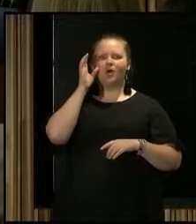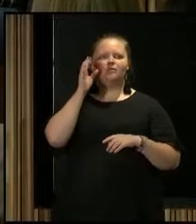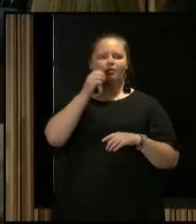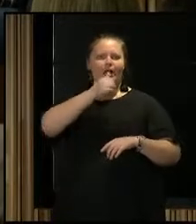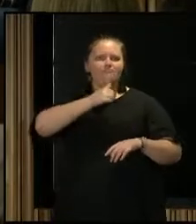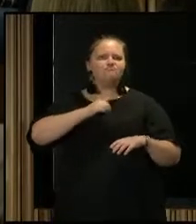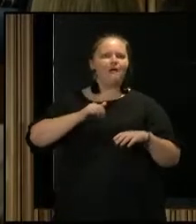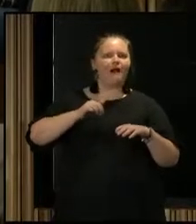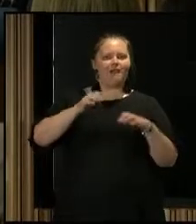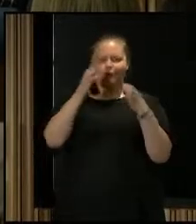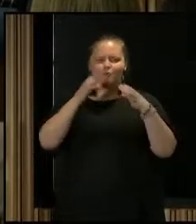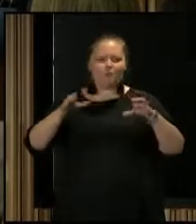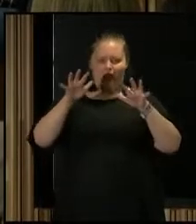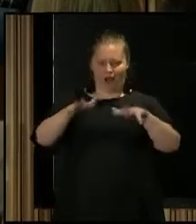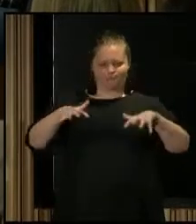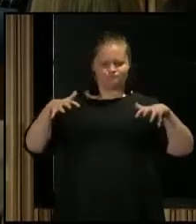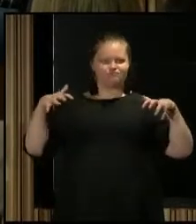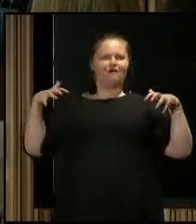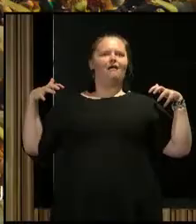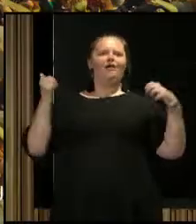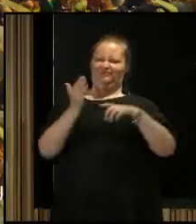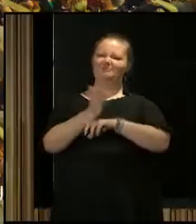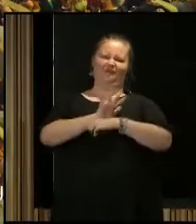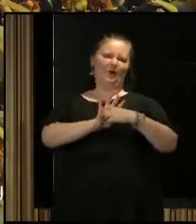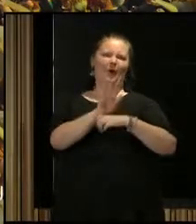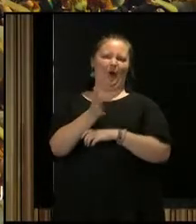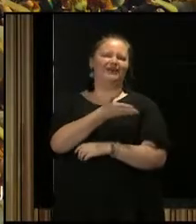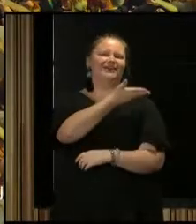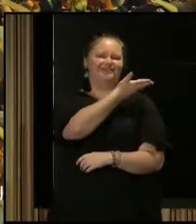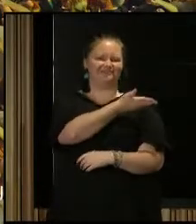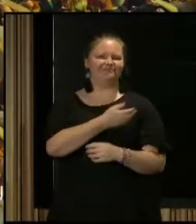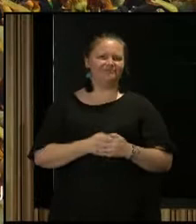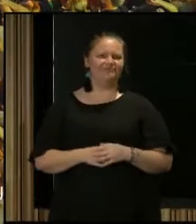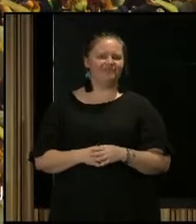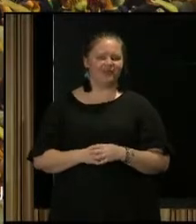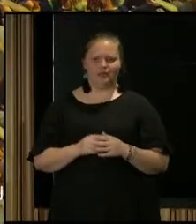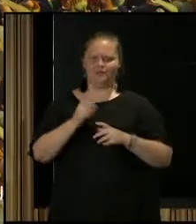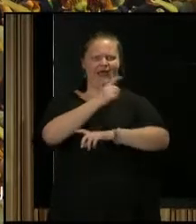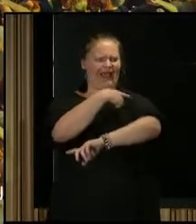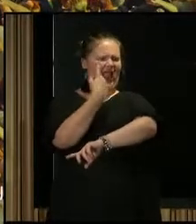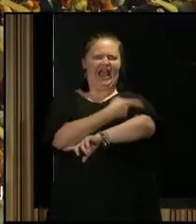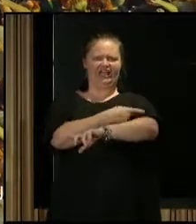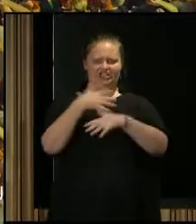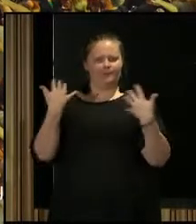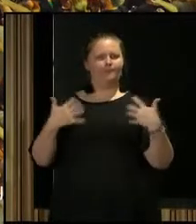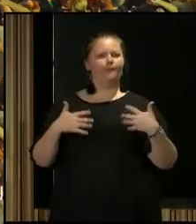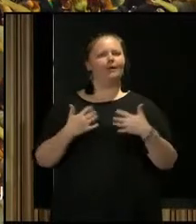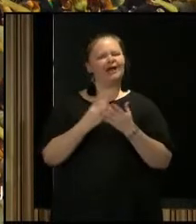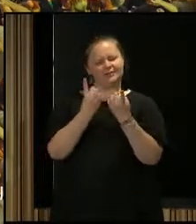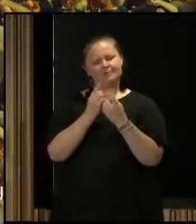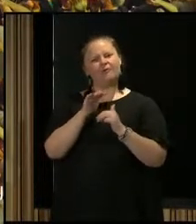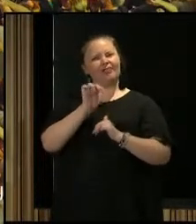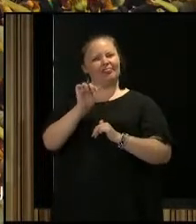energy and, you know, but there is... That's pre-COVID, that one. There you go. Yeah. But there is something about those